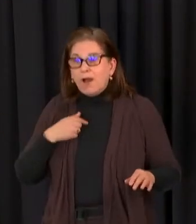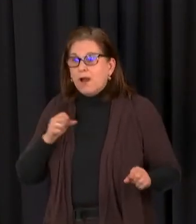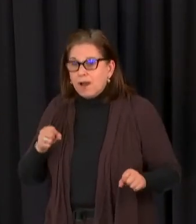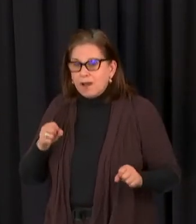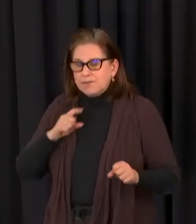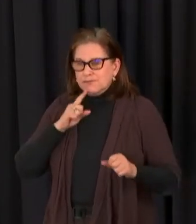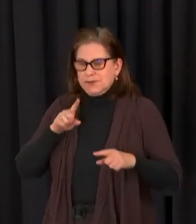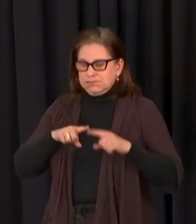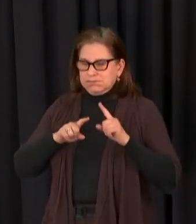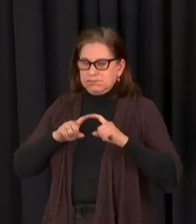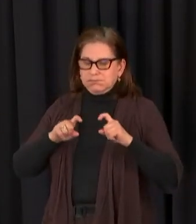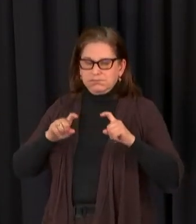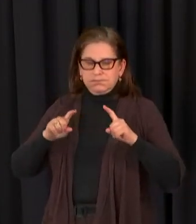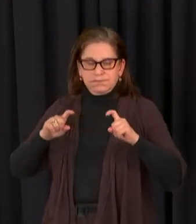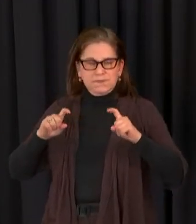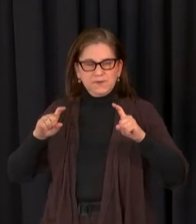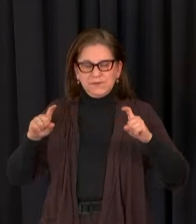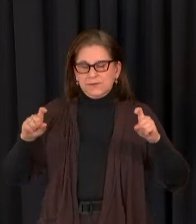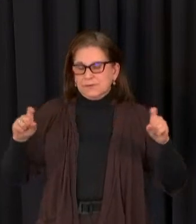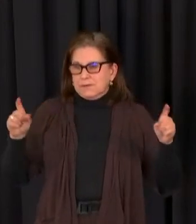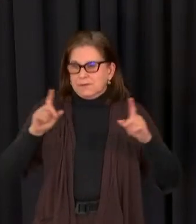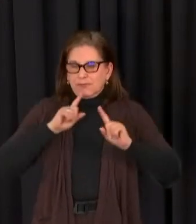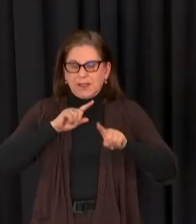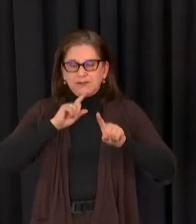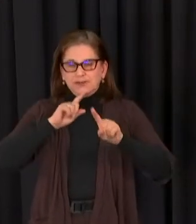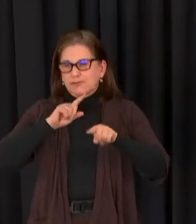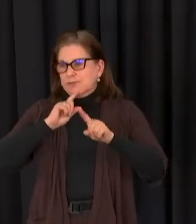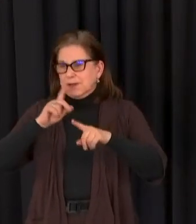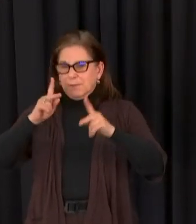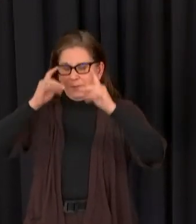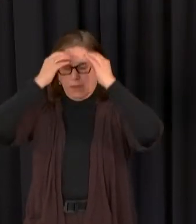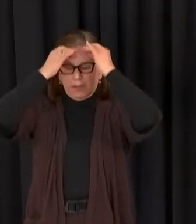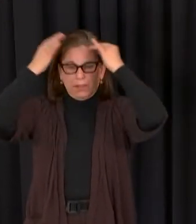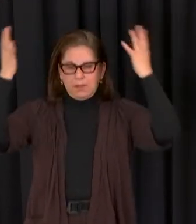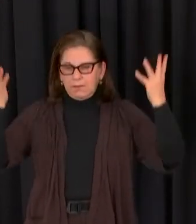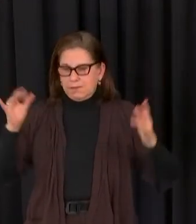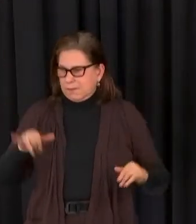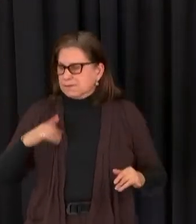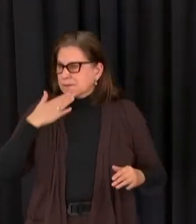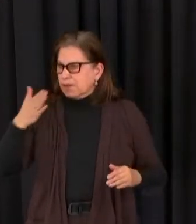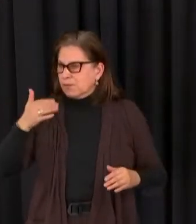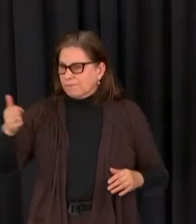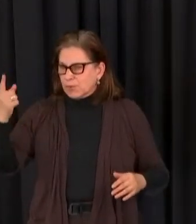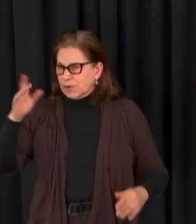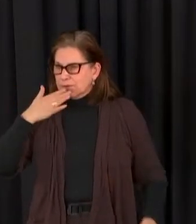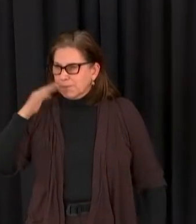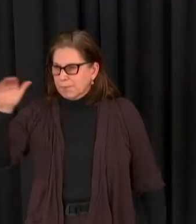equitable distribution through the pre-registration program. Okay. Thank you. Thank you, everybody.